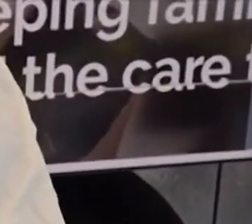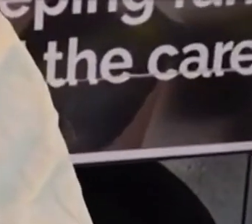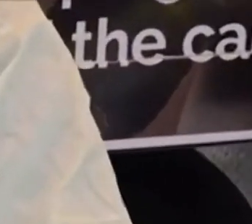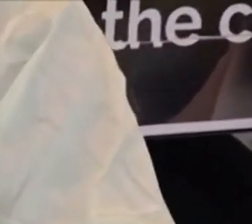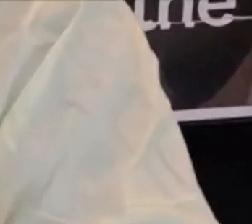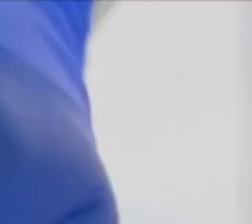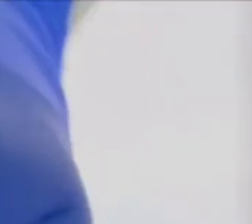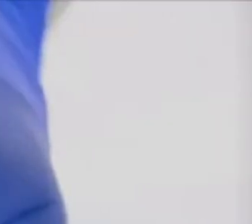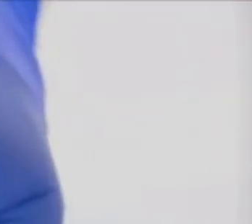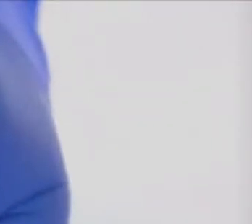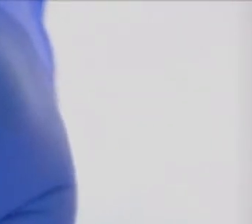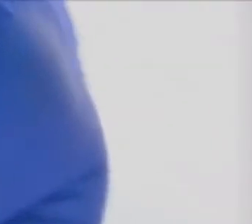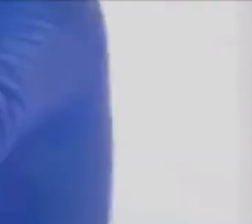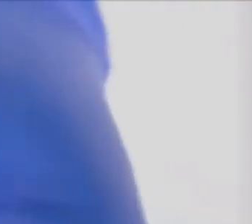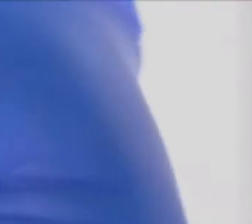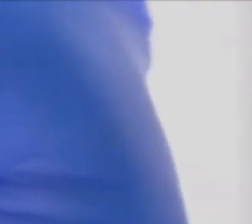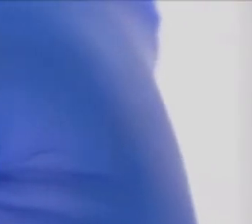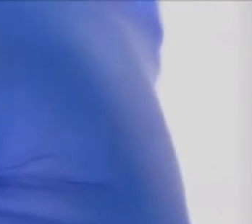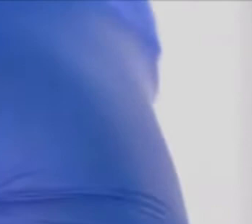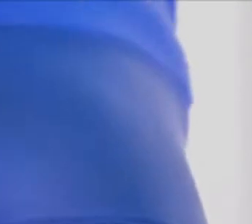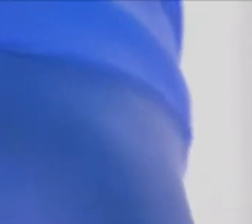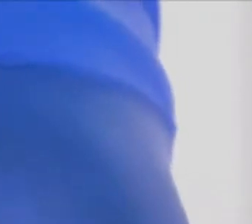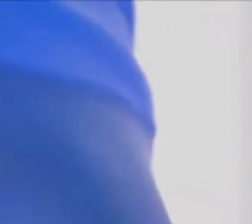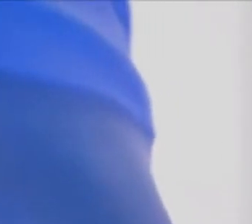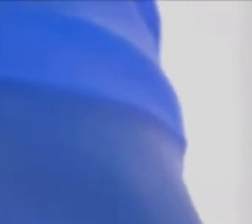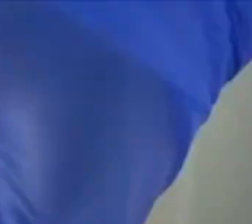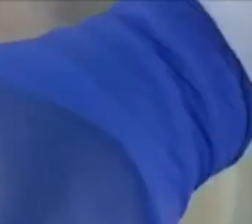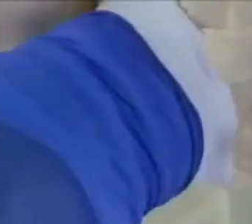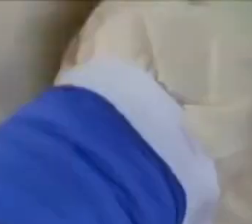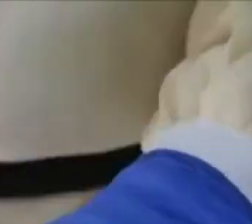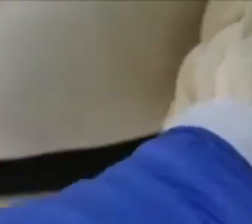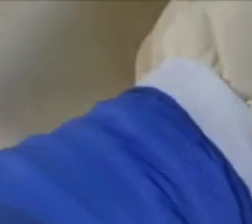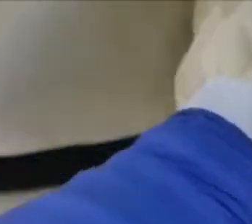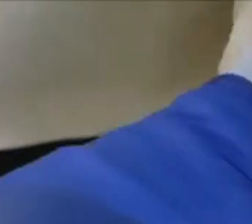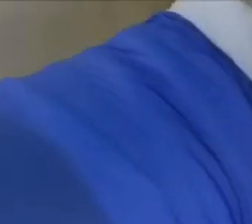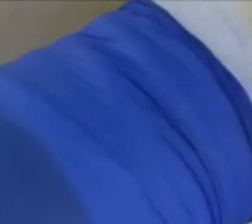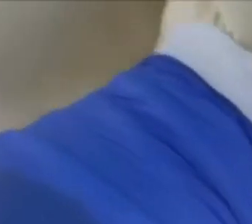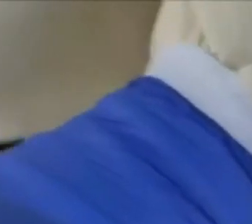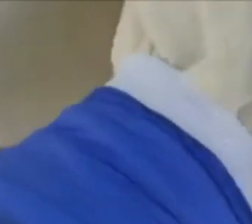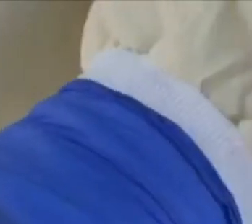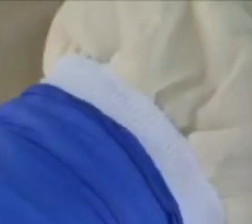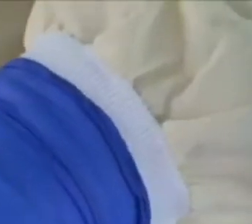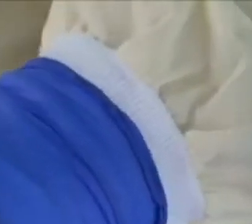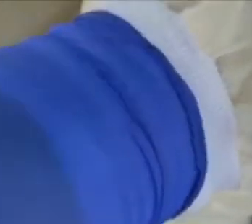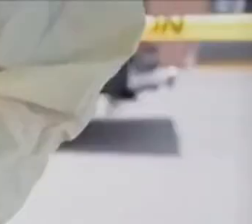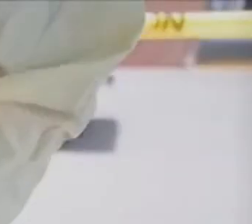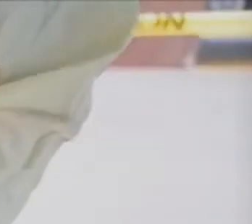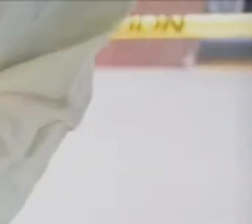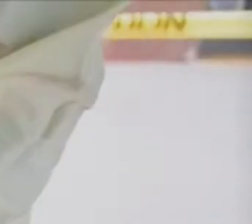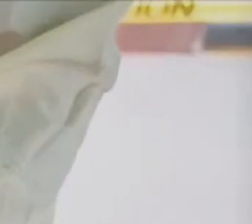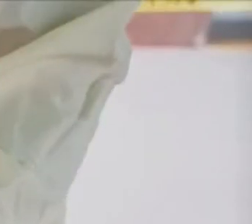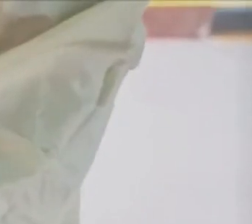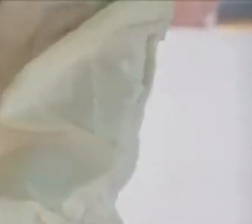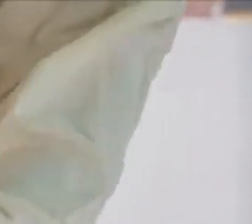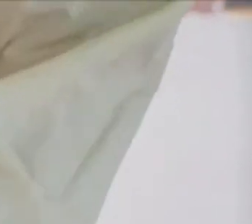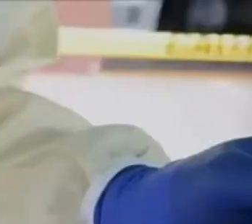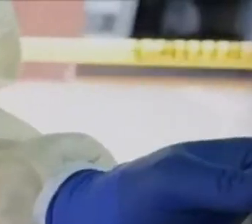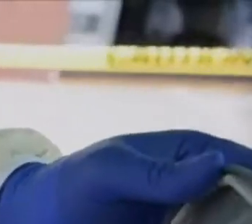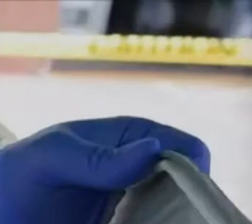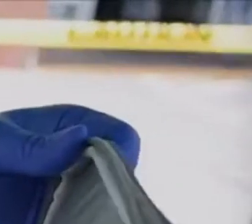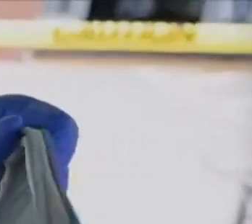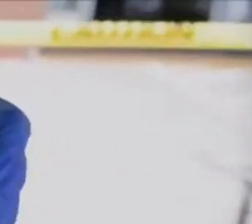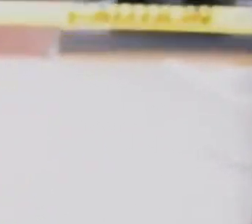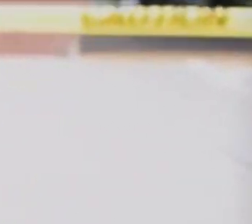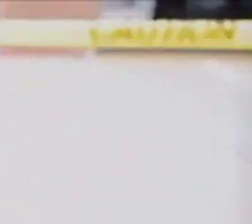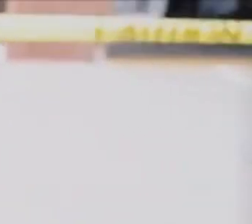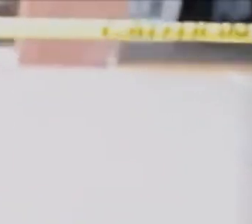takes about 3 days to get the results, but that depends on the site that you used, and you'll either get a phone call or an email